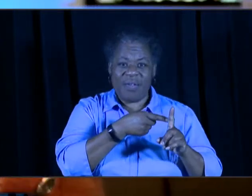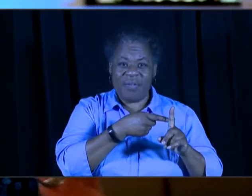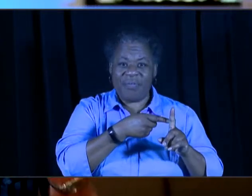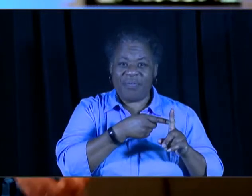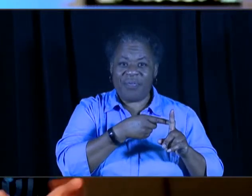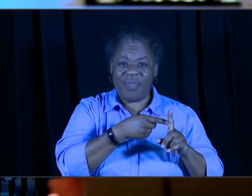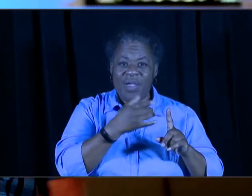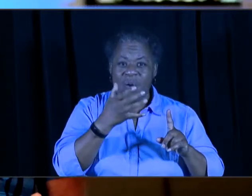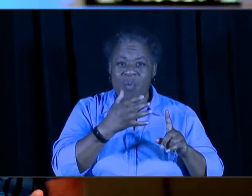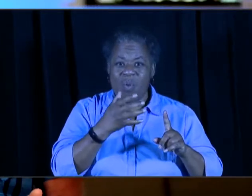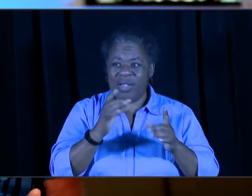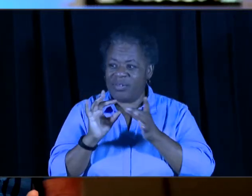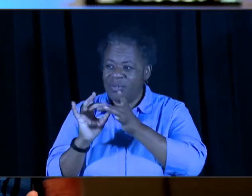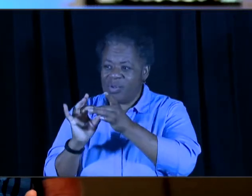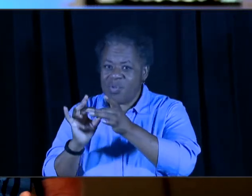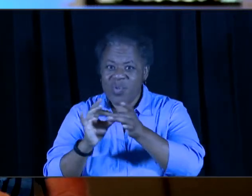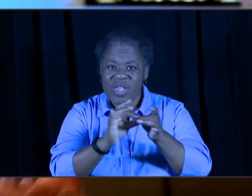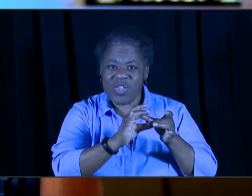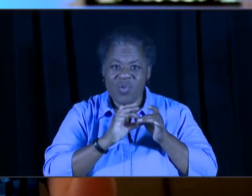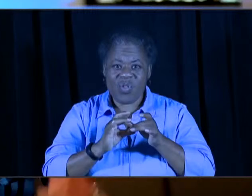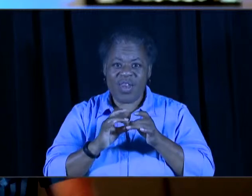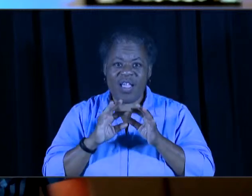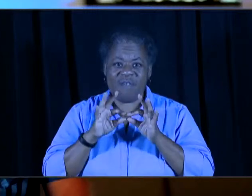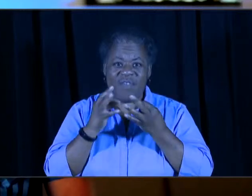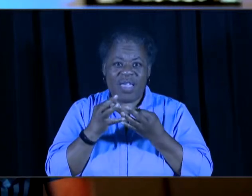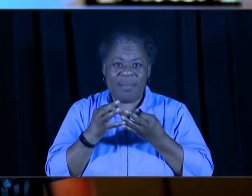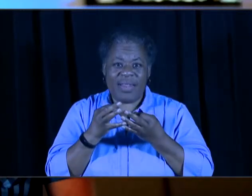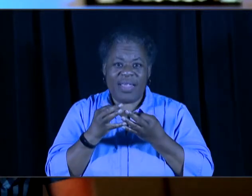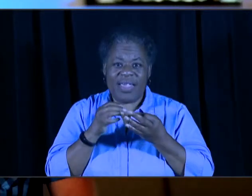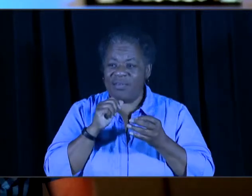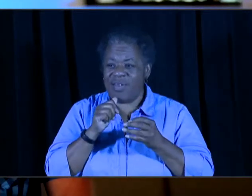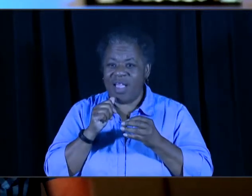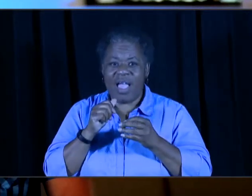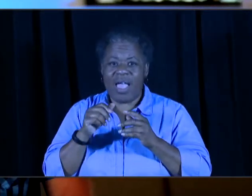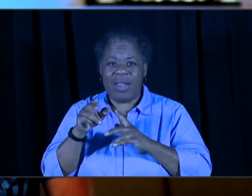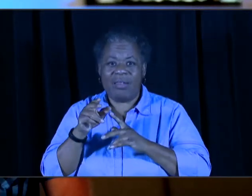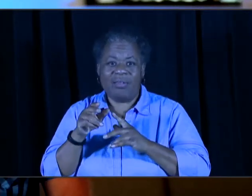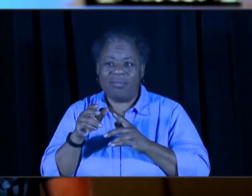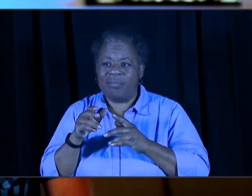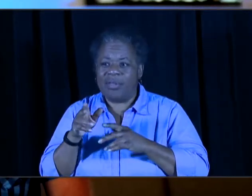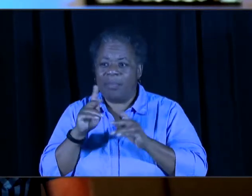the reunion of his family than he does with having people bow down to him.